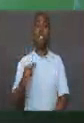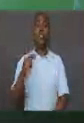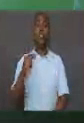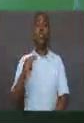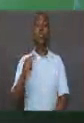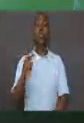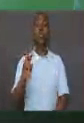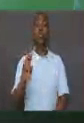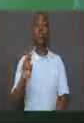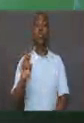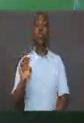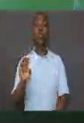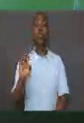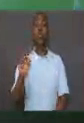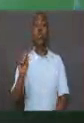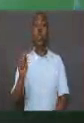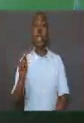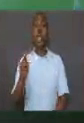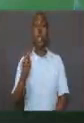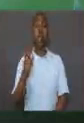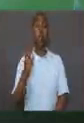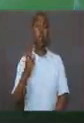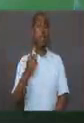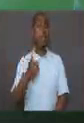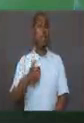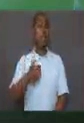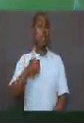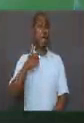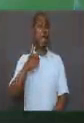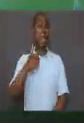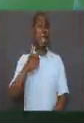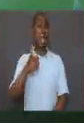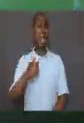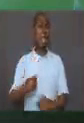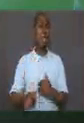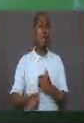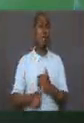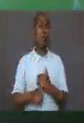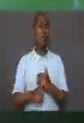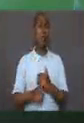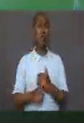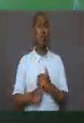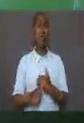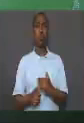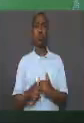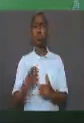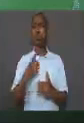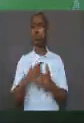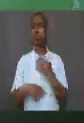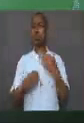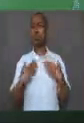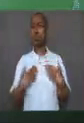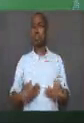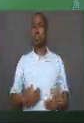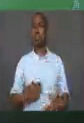are the two most potentially harmful waste products that our bodies produce.